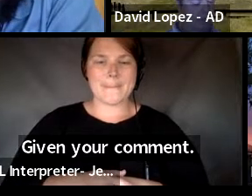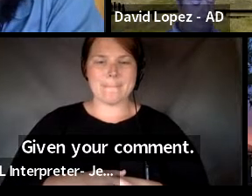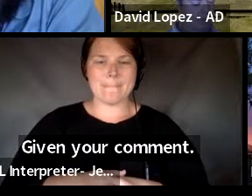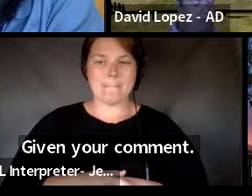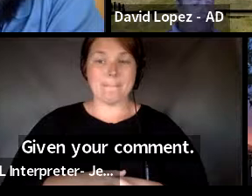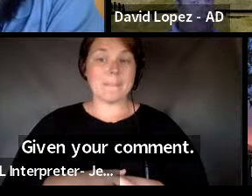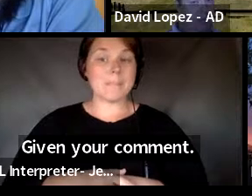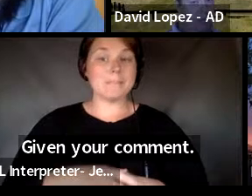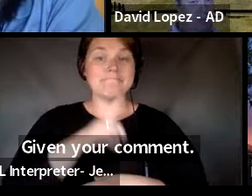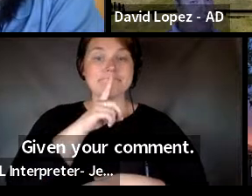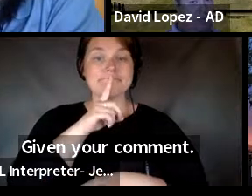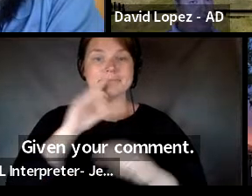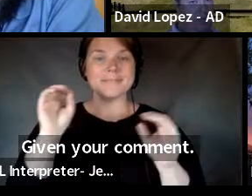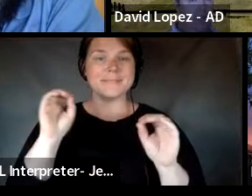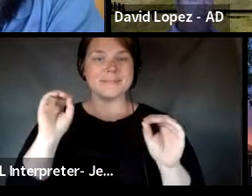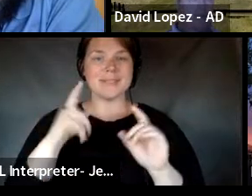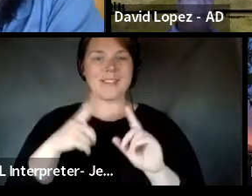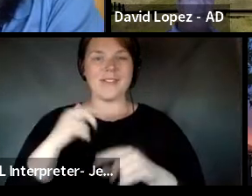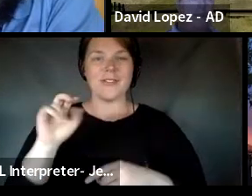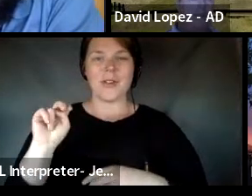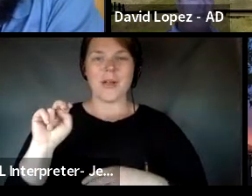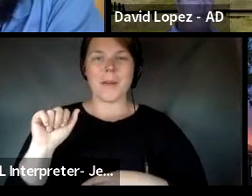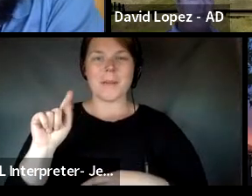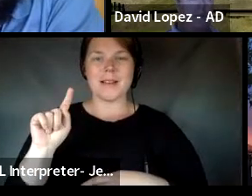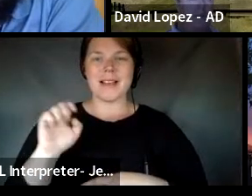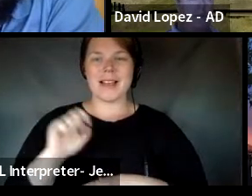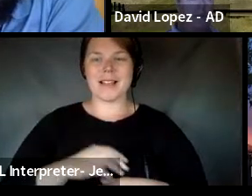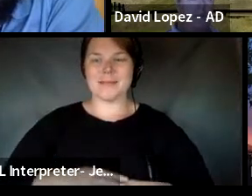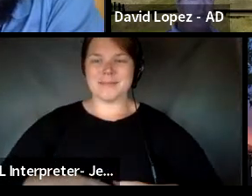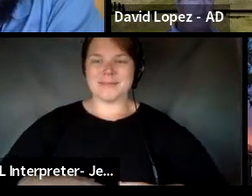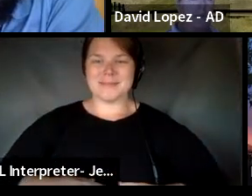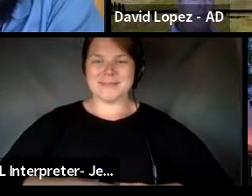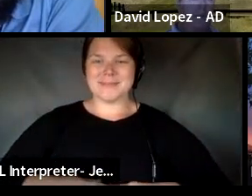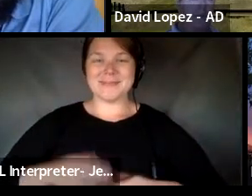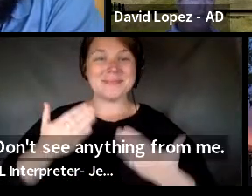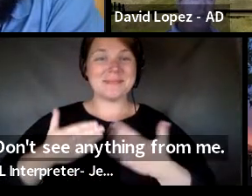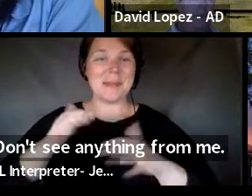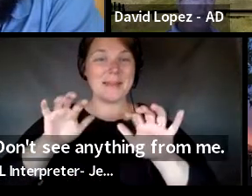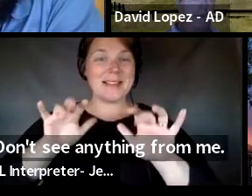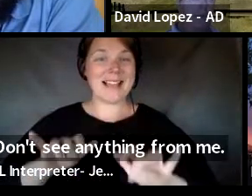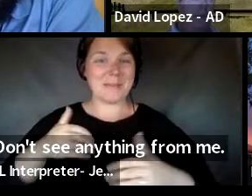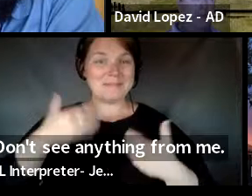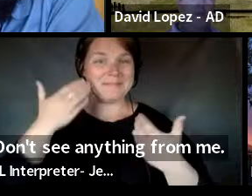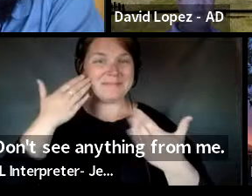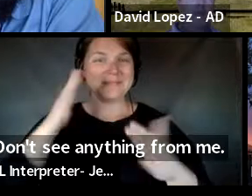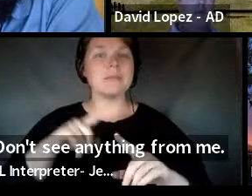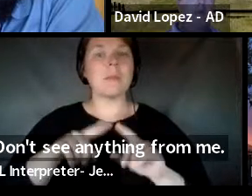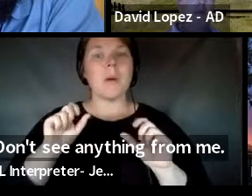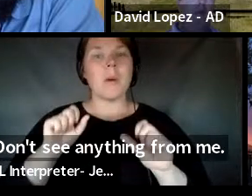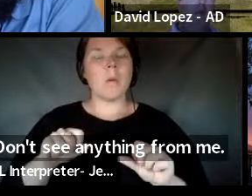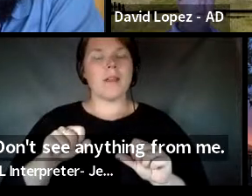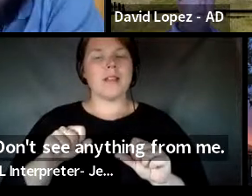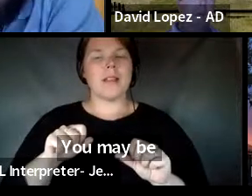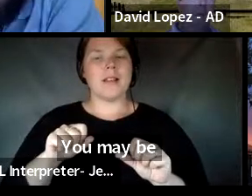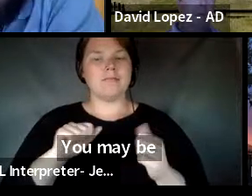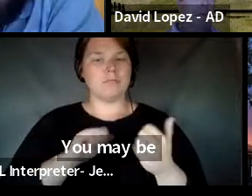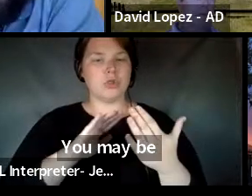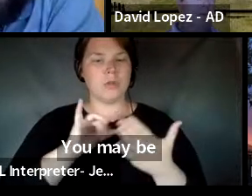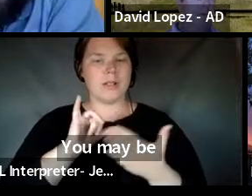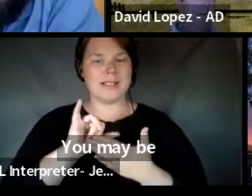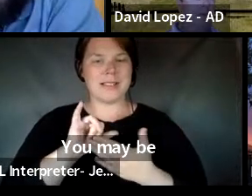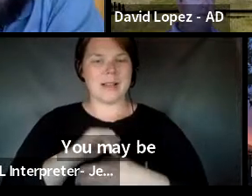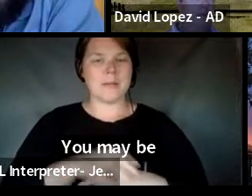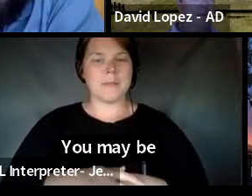Don't see anything from Nate. He may be typing, not sure, but we can get to that if they